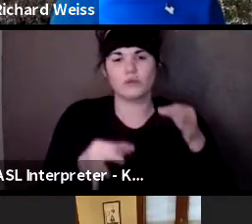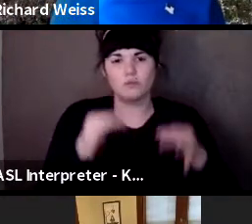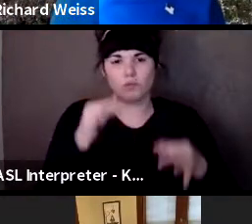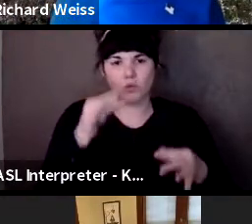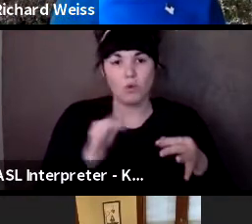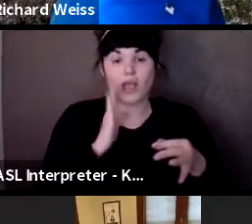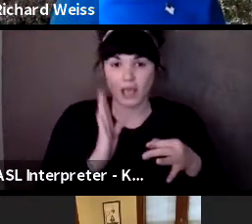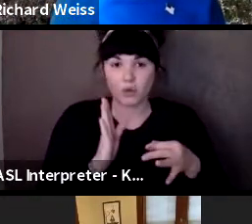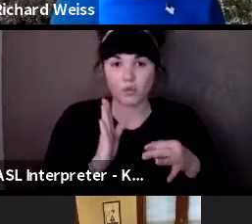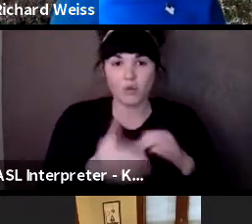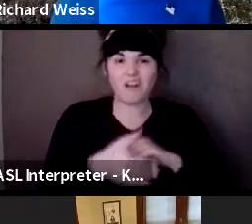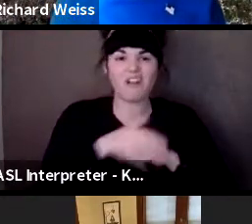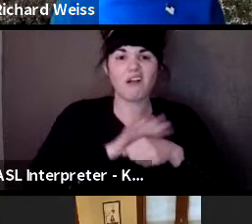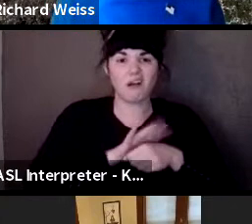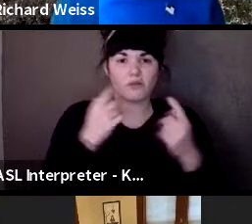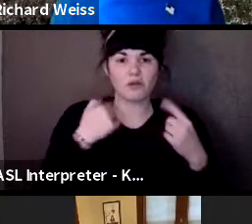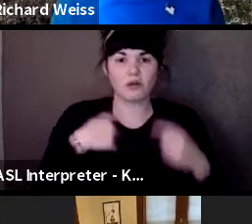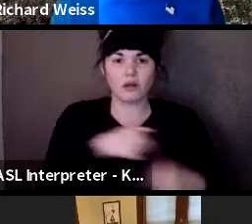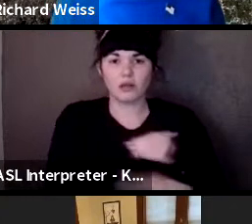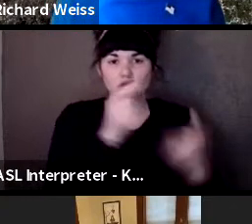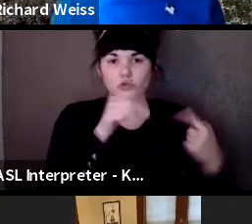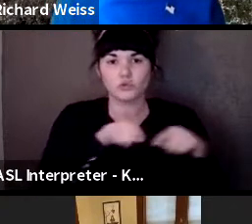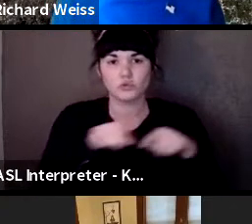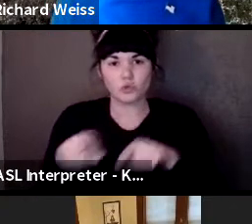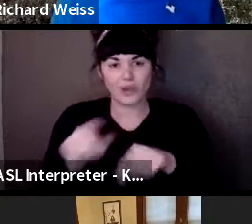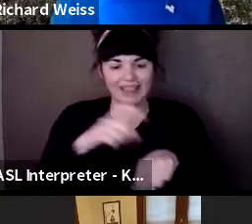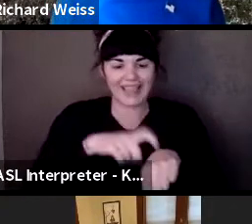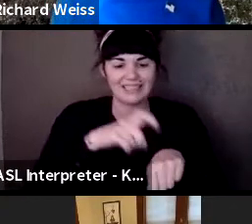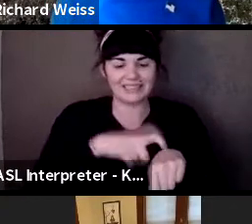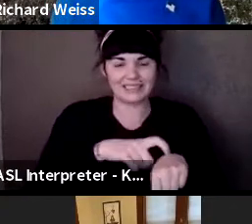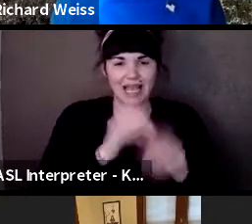Another suggestion would be that